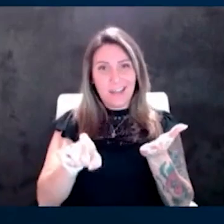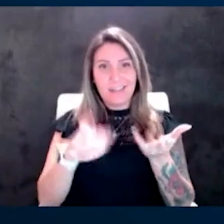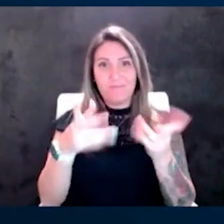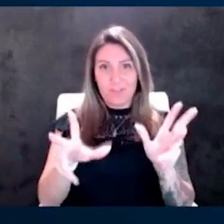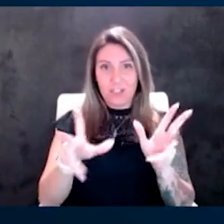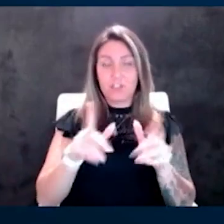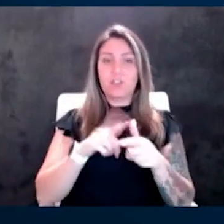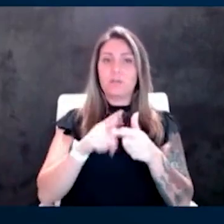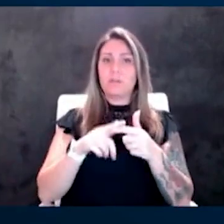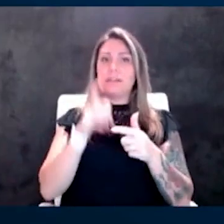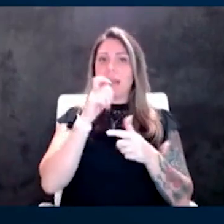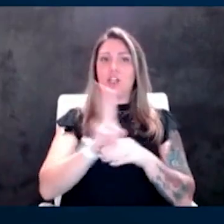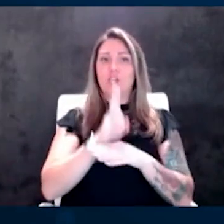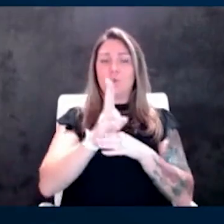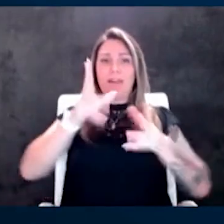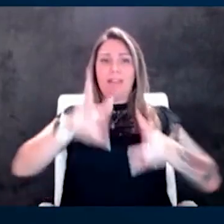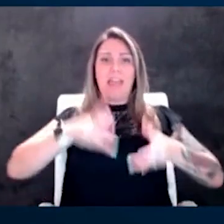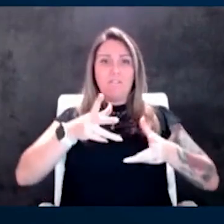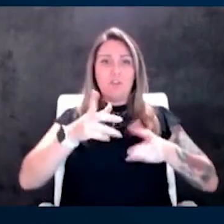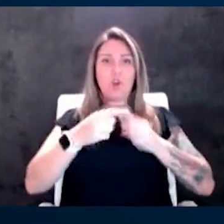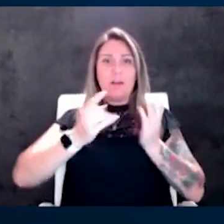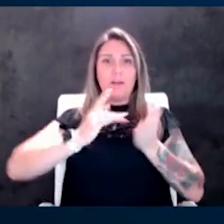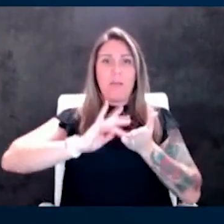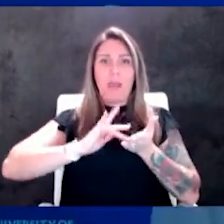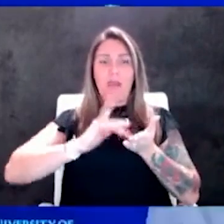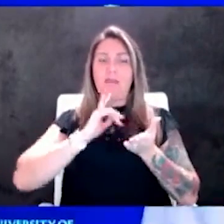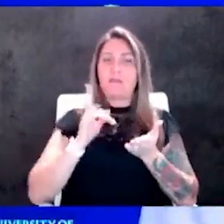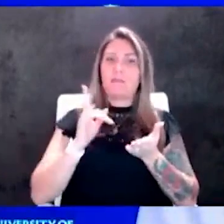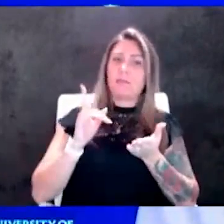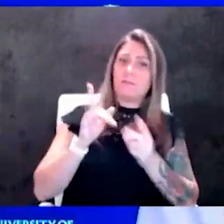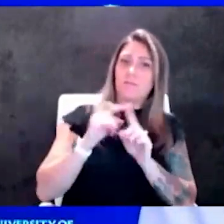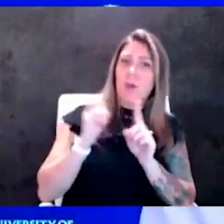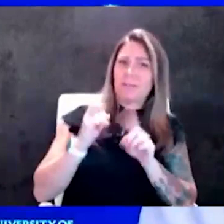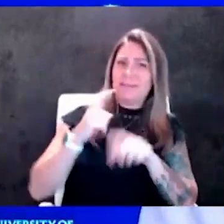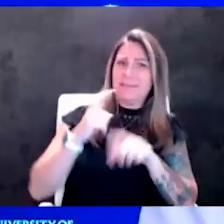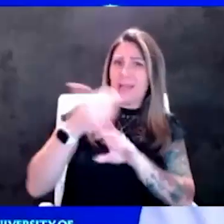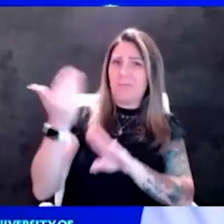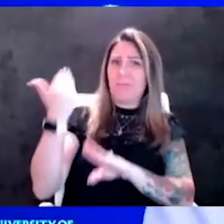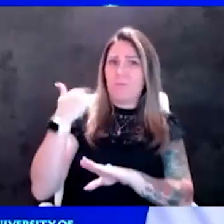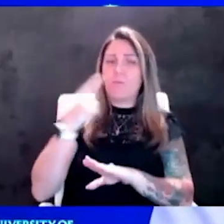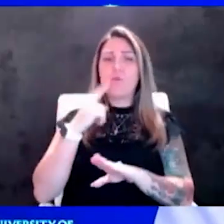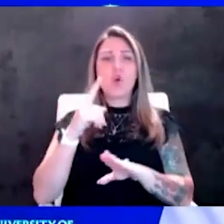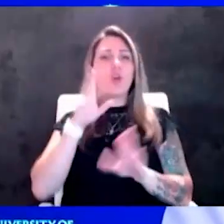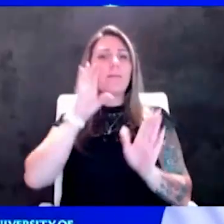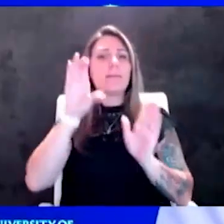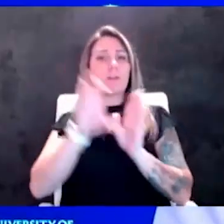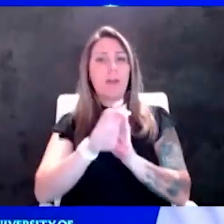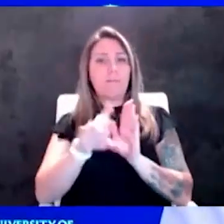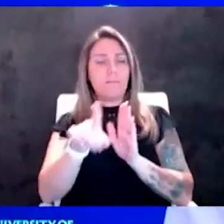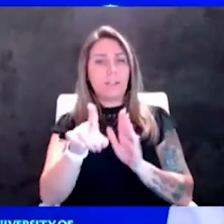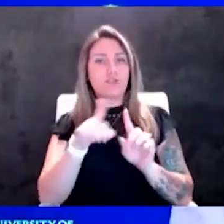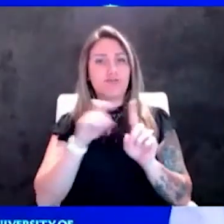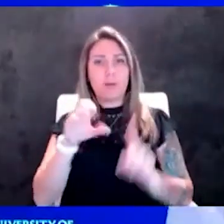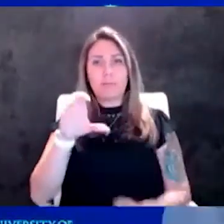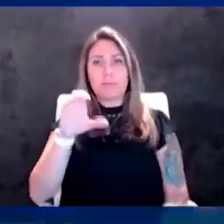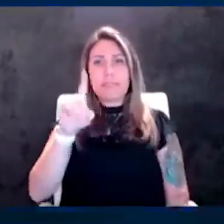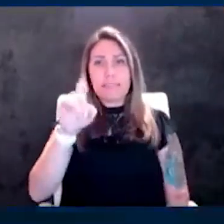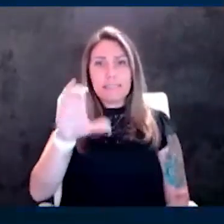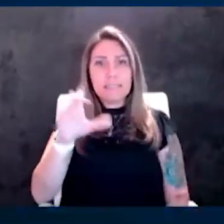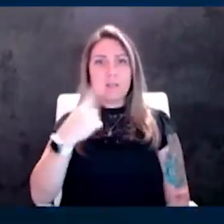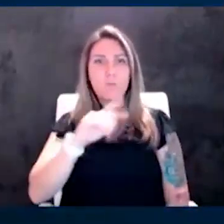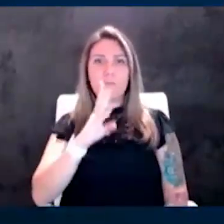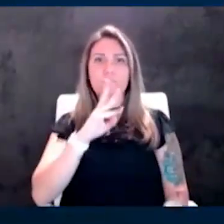leftover antibiotics from a period time before. We also have some of these infographics from the CDC that we talked about